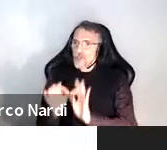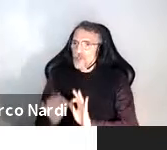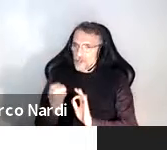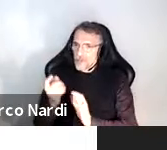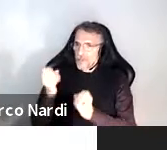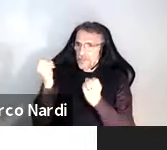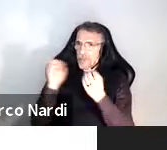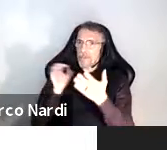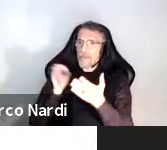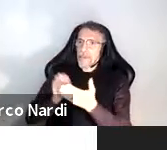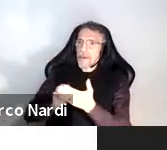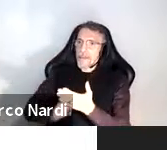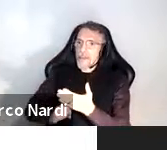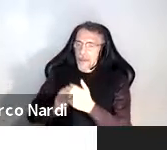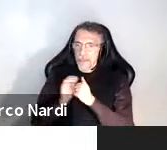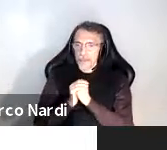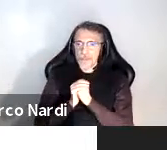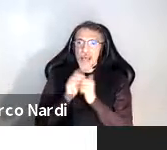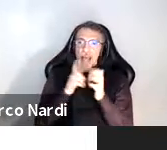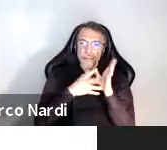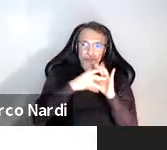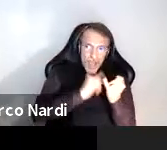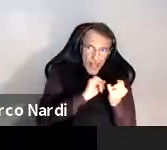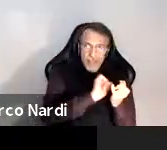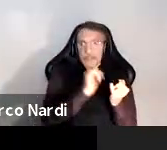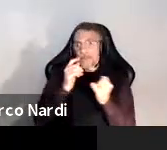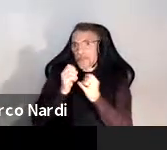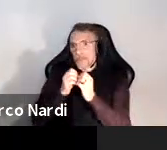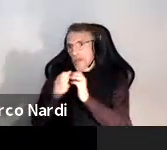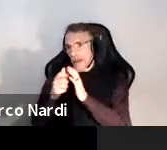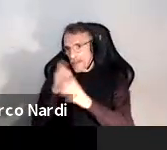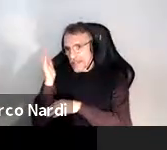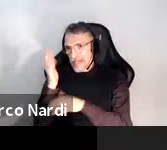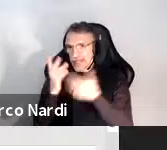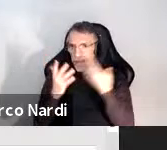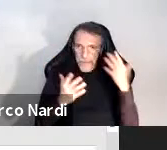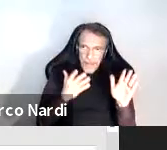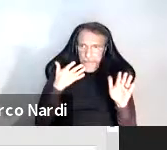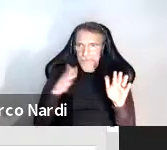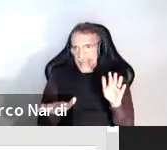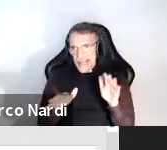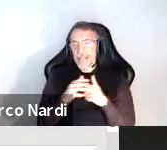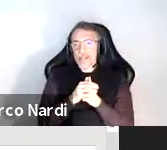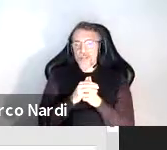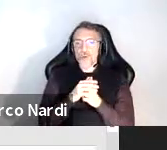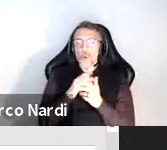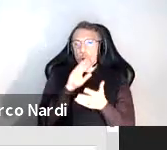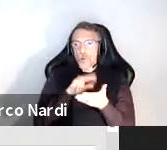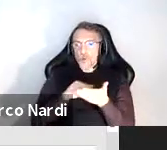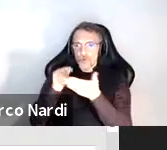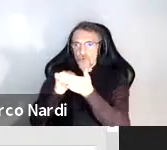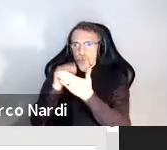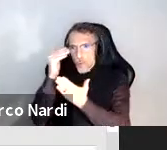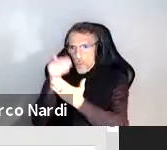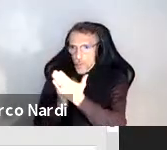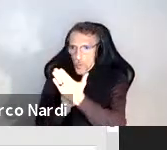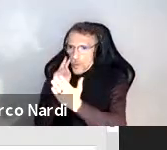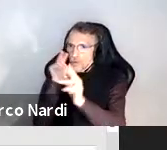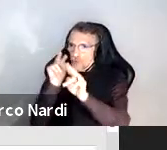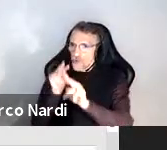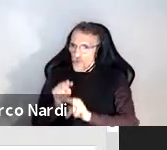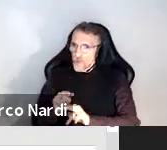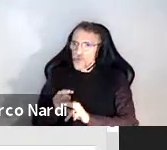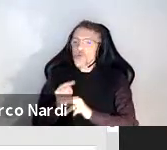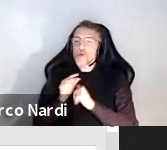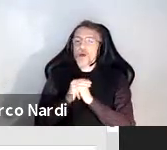in whilst Andreas and yourself, Baba, have been presenting. So I'm just going to look through and pose some